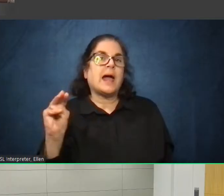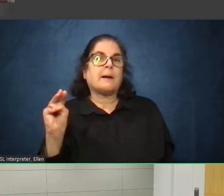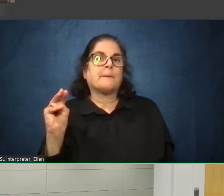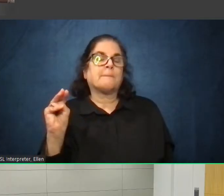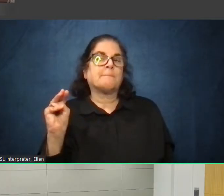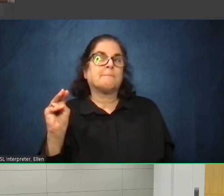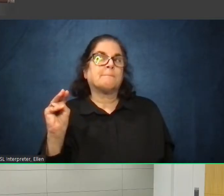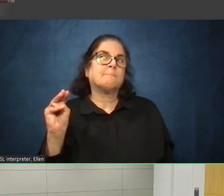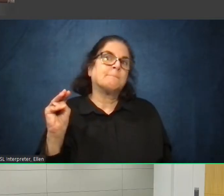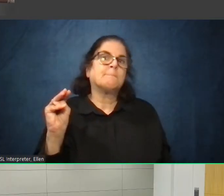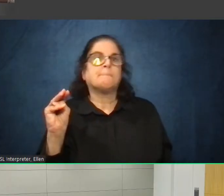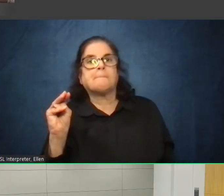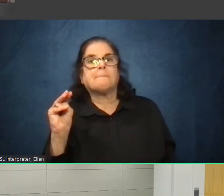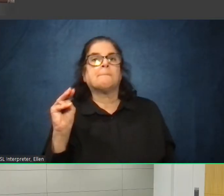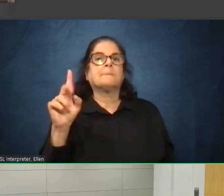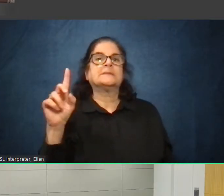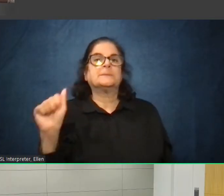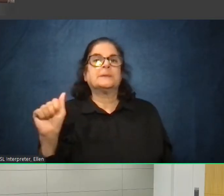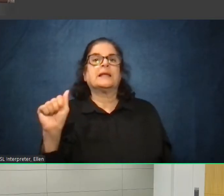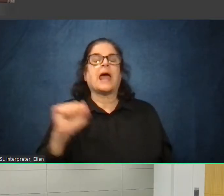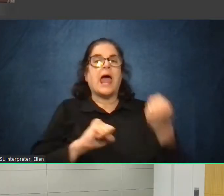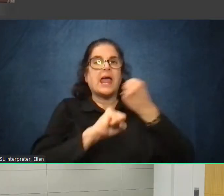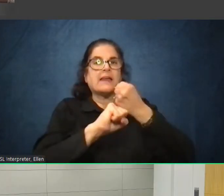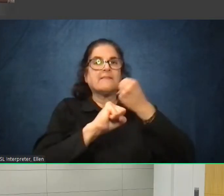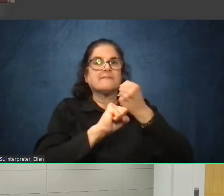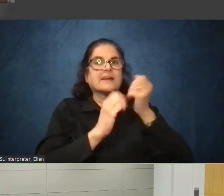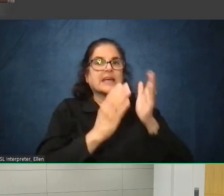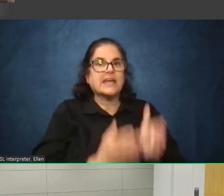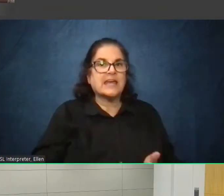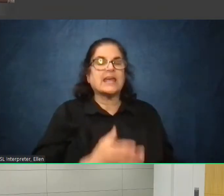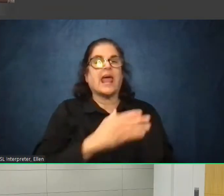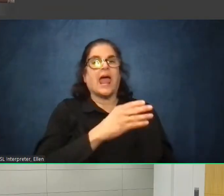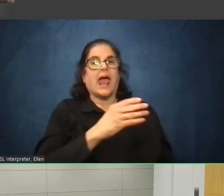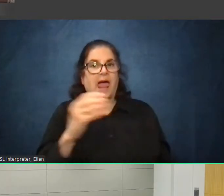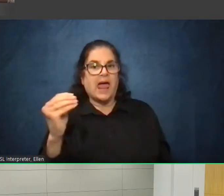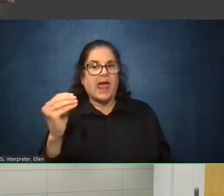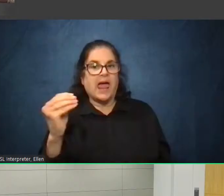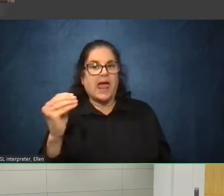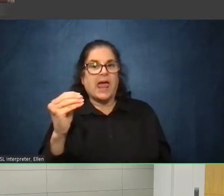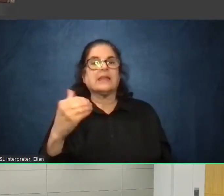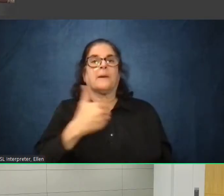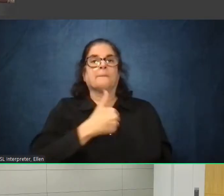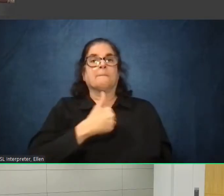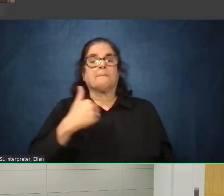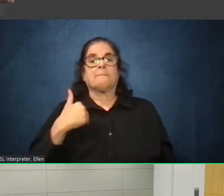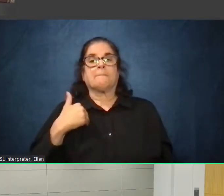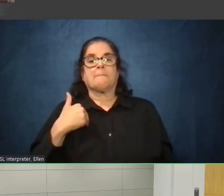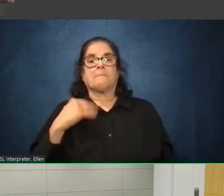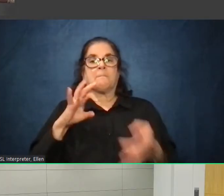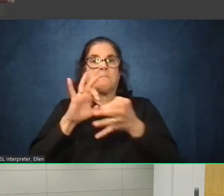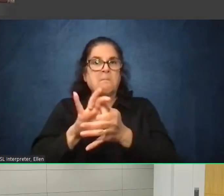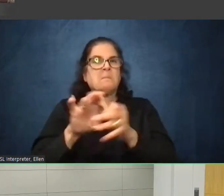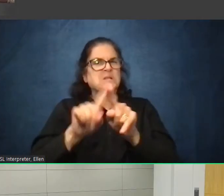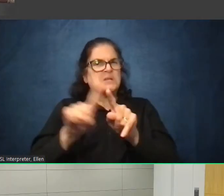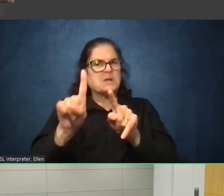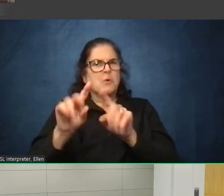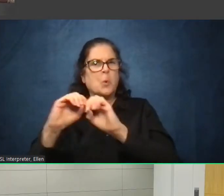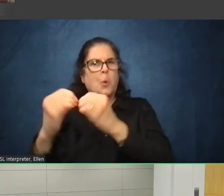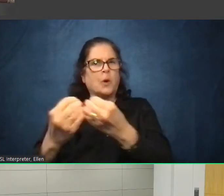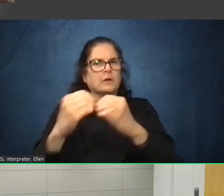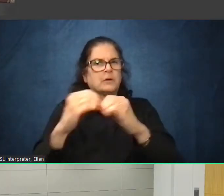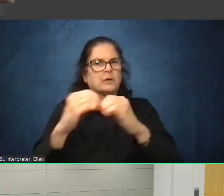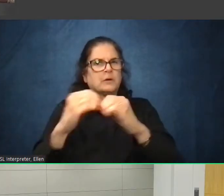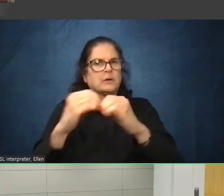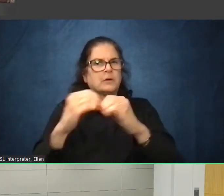disability advocate, and I am a member of various organizations, including the